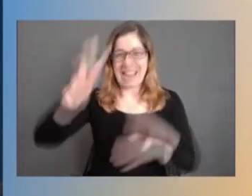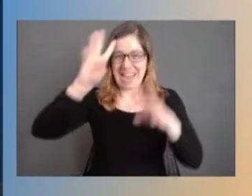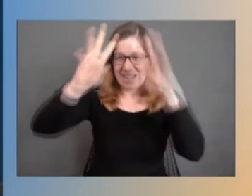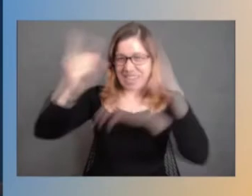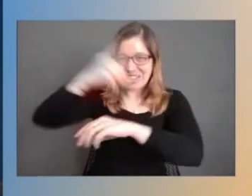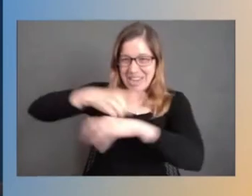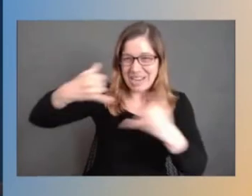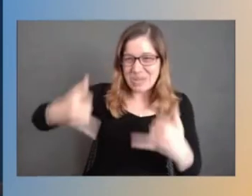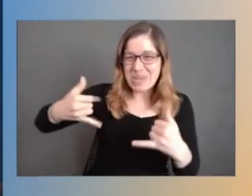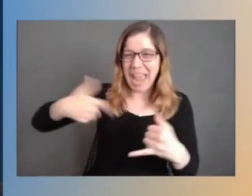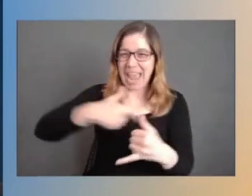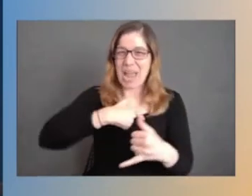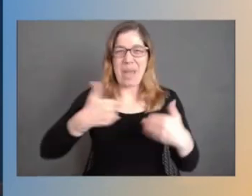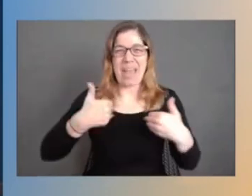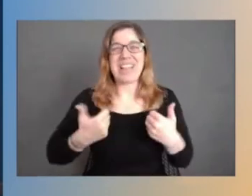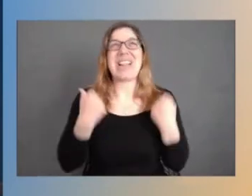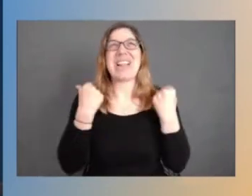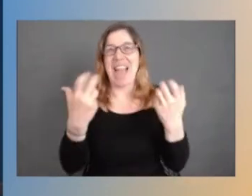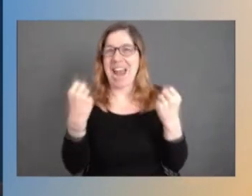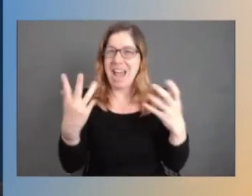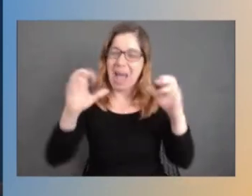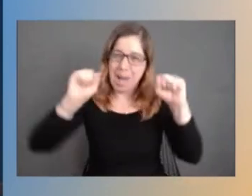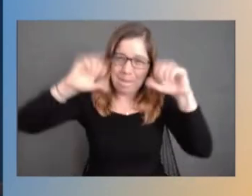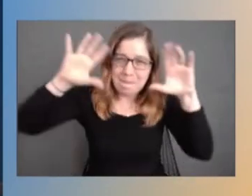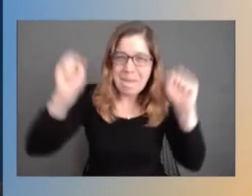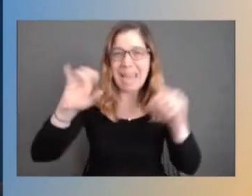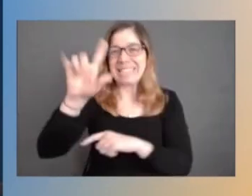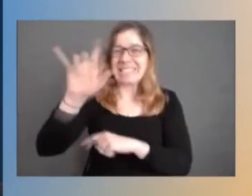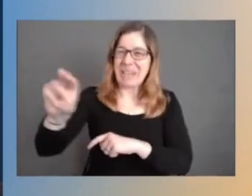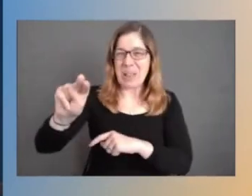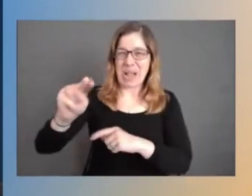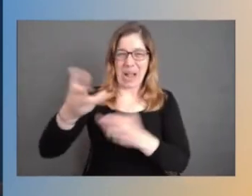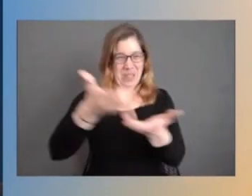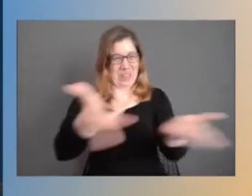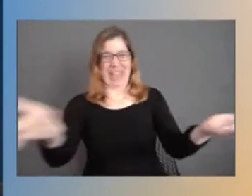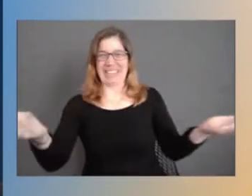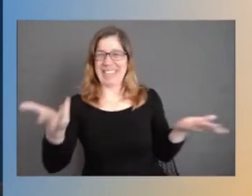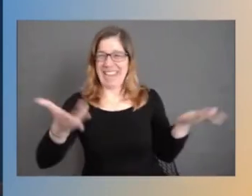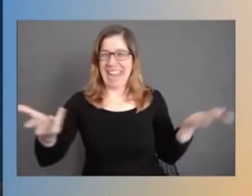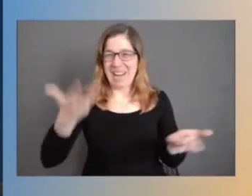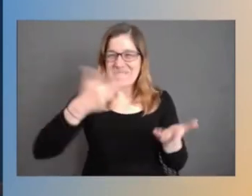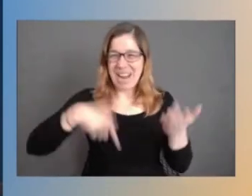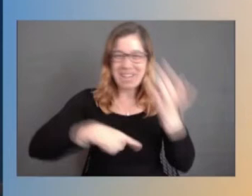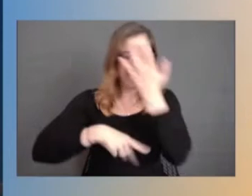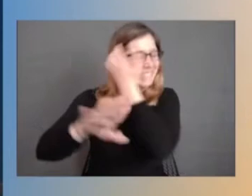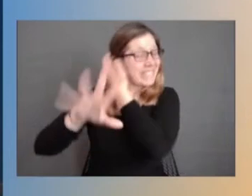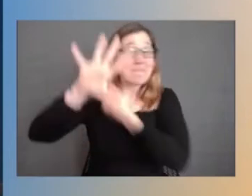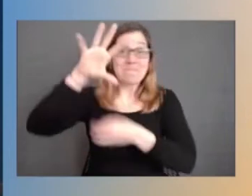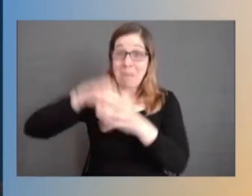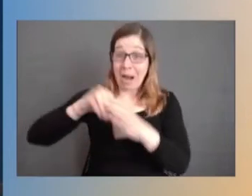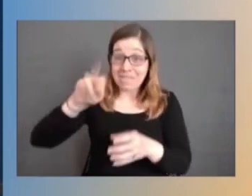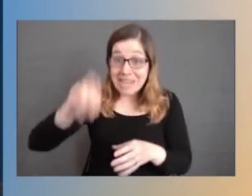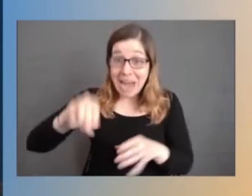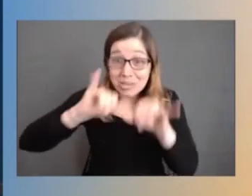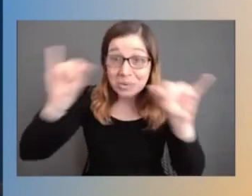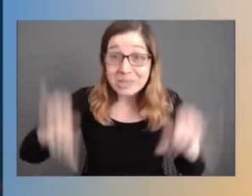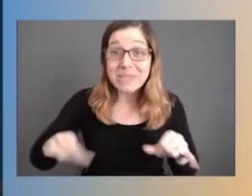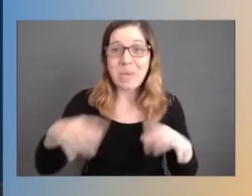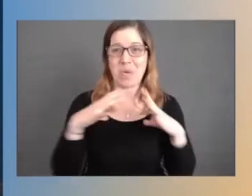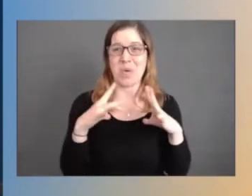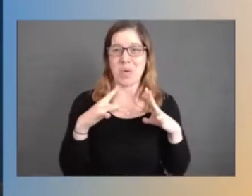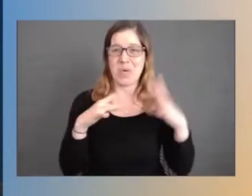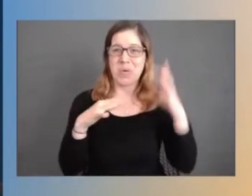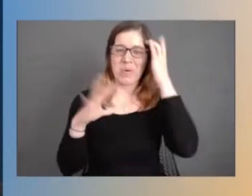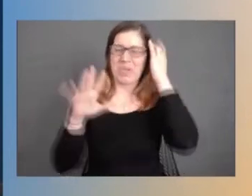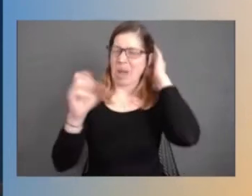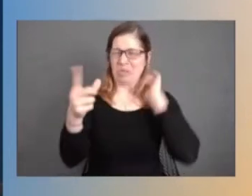clearly we've got lots and lots of amazing silicon here in front of us, part of the Nitro system. So. What do we have